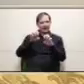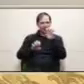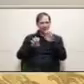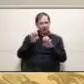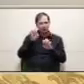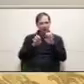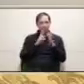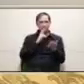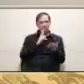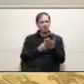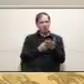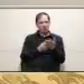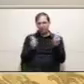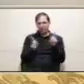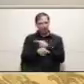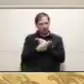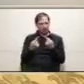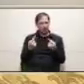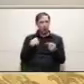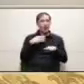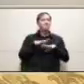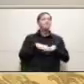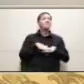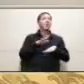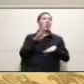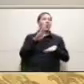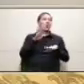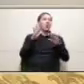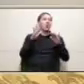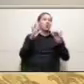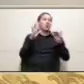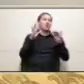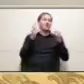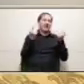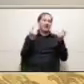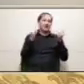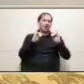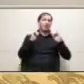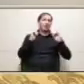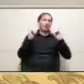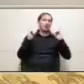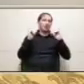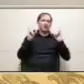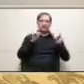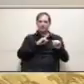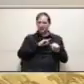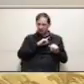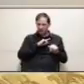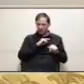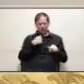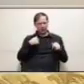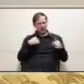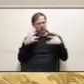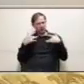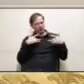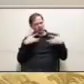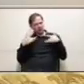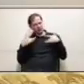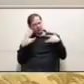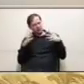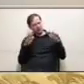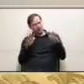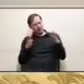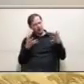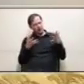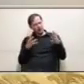more crisis, financial crisis for the municipality. That is why actually we raised concerns on how does the